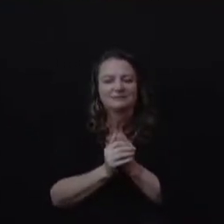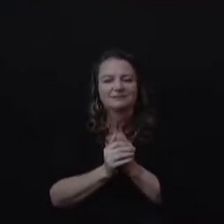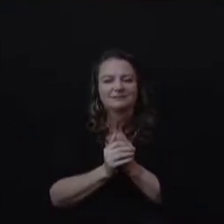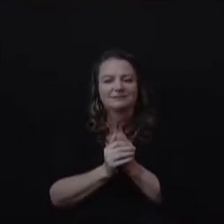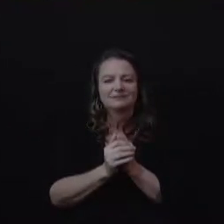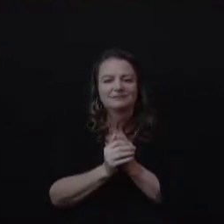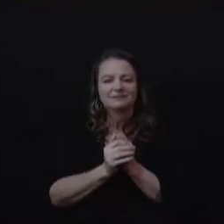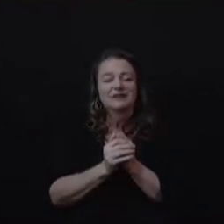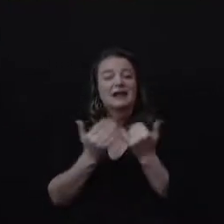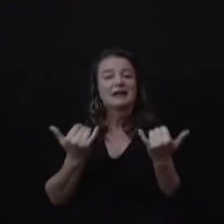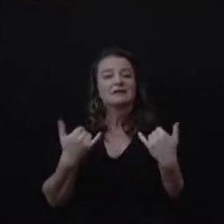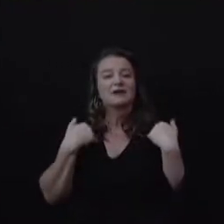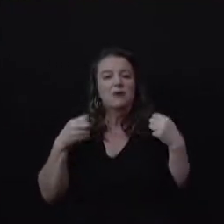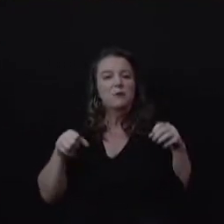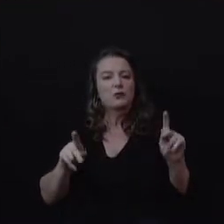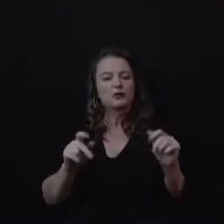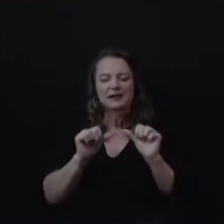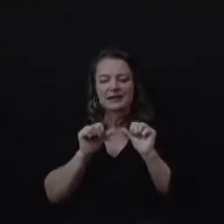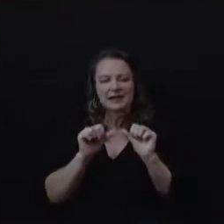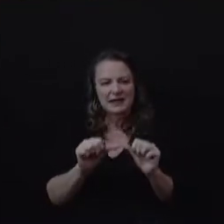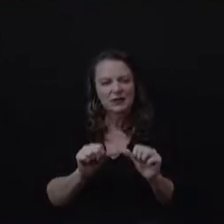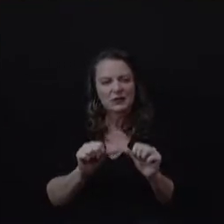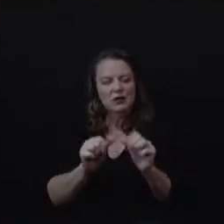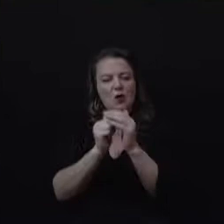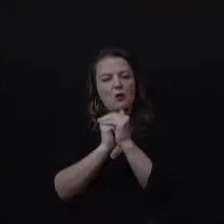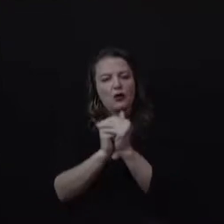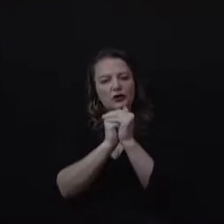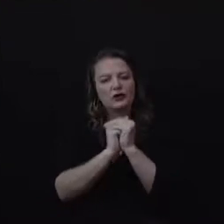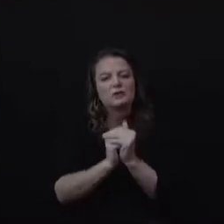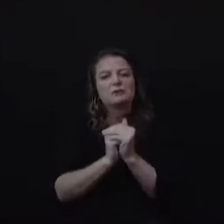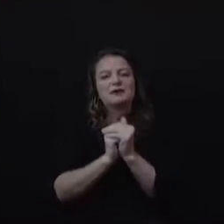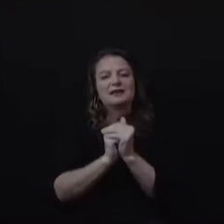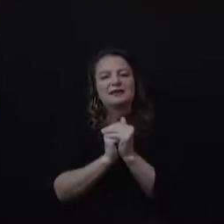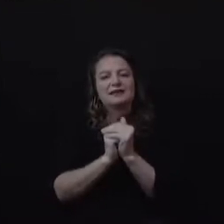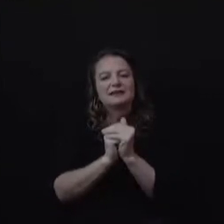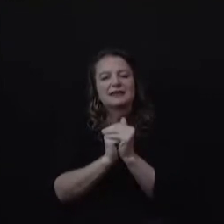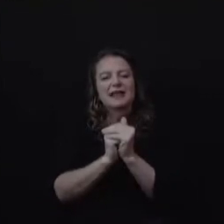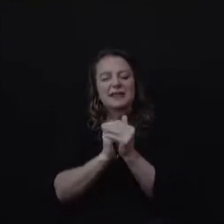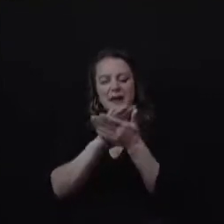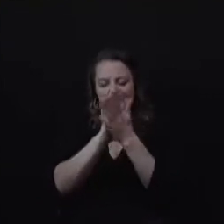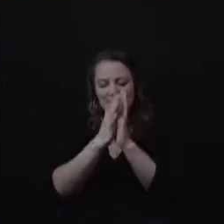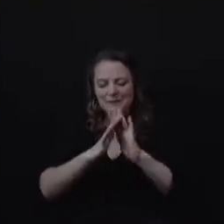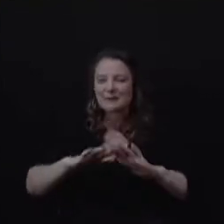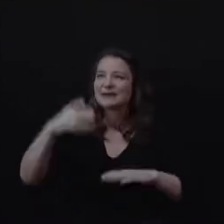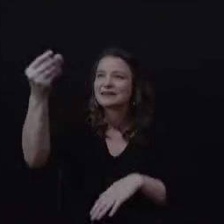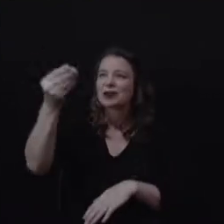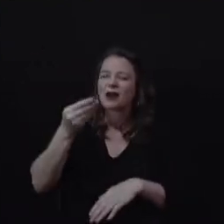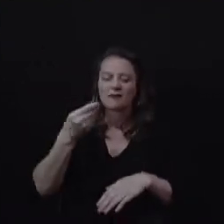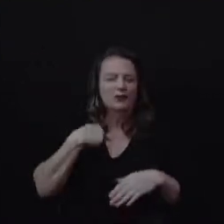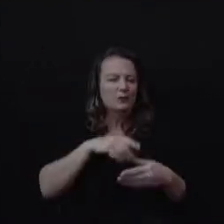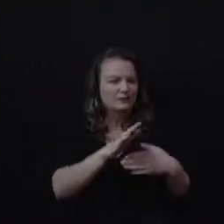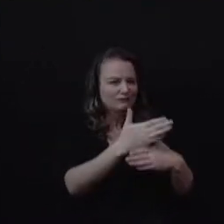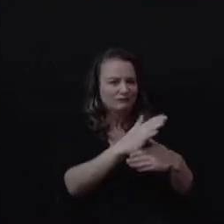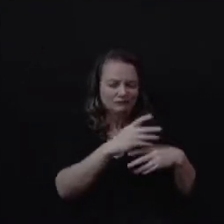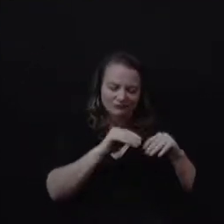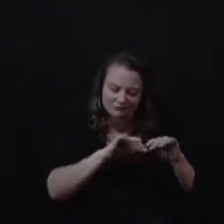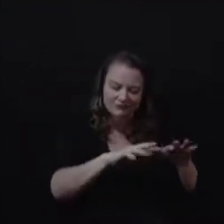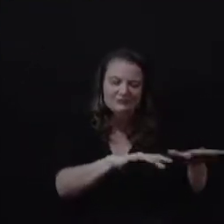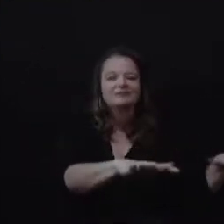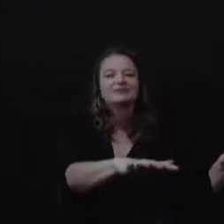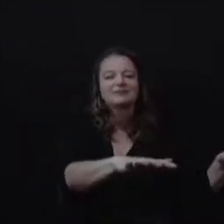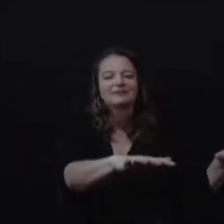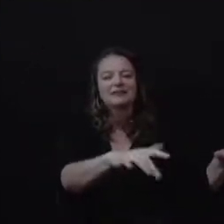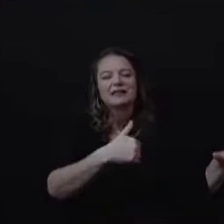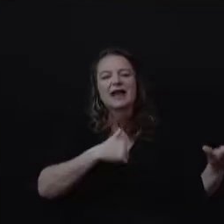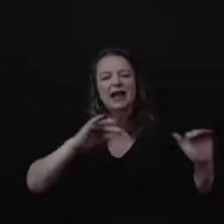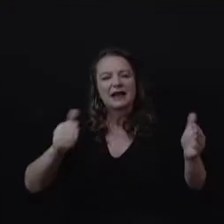as we have an opportunity to continue in worship and extend that peace that he gives each and every one of us, I'm